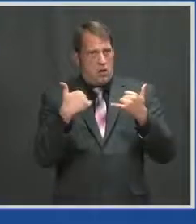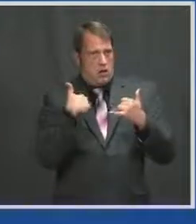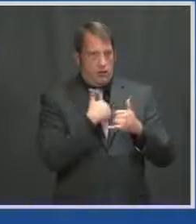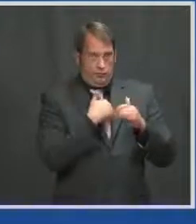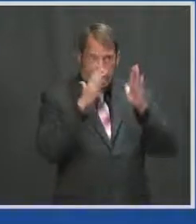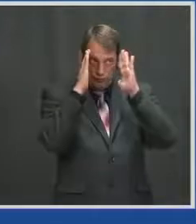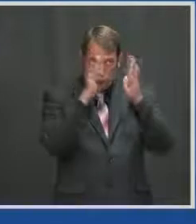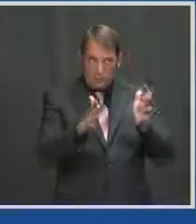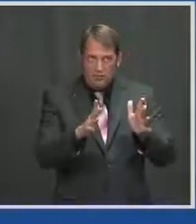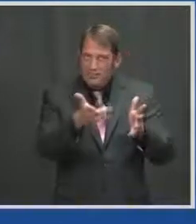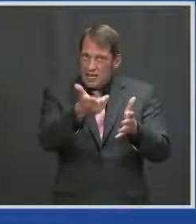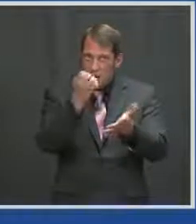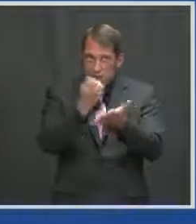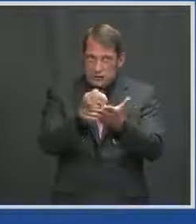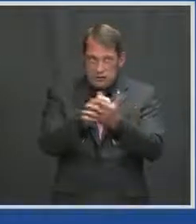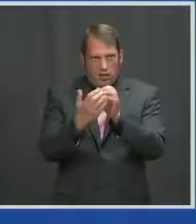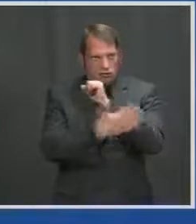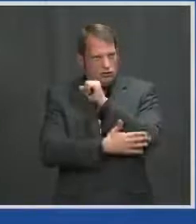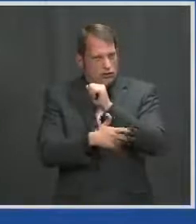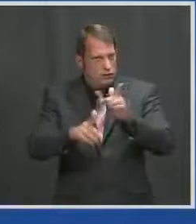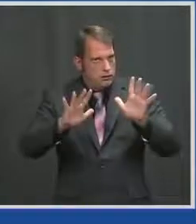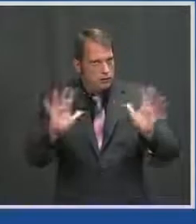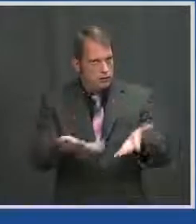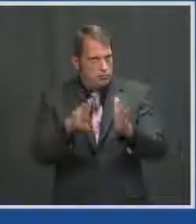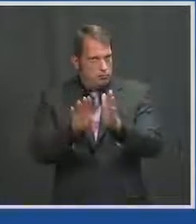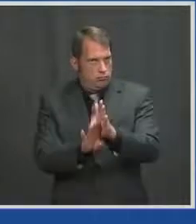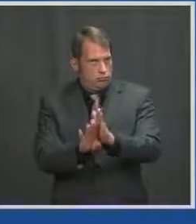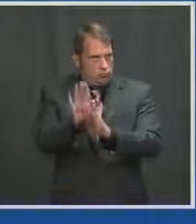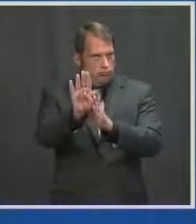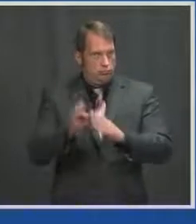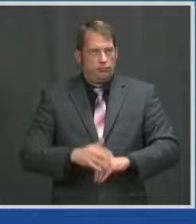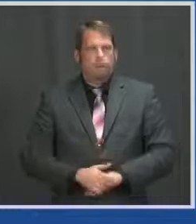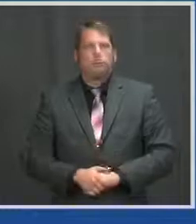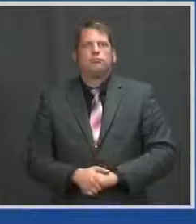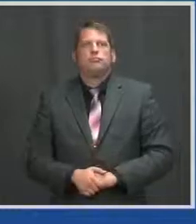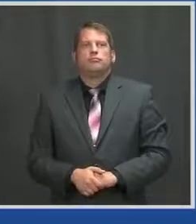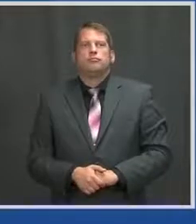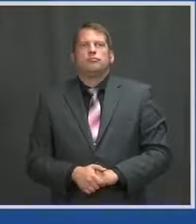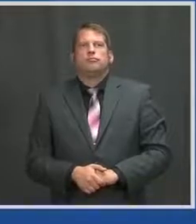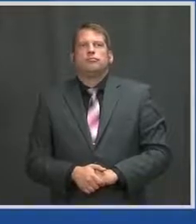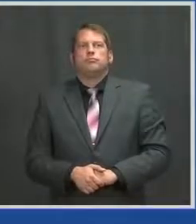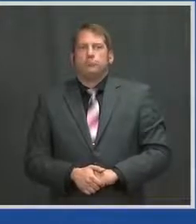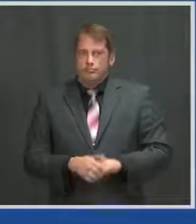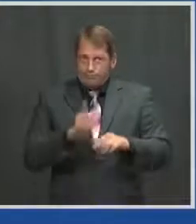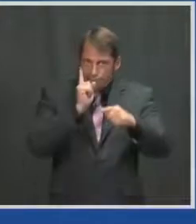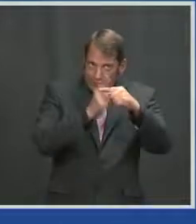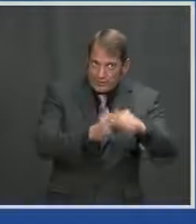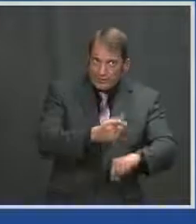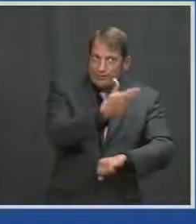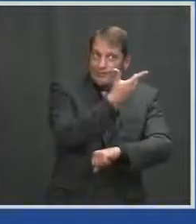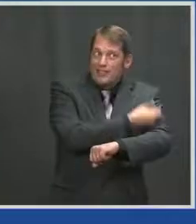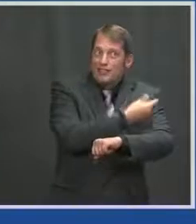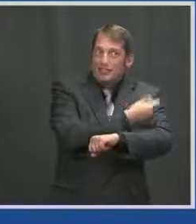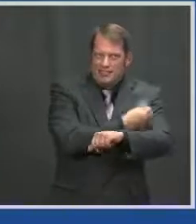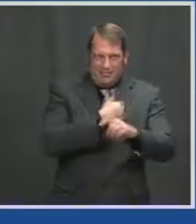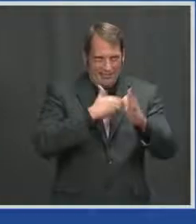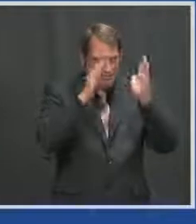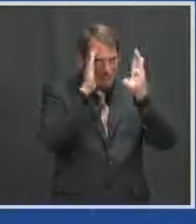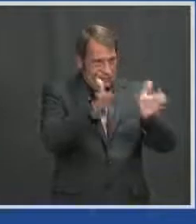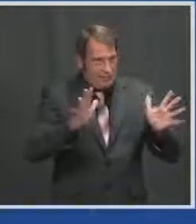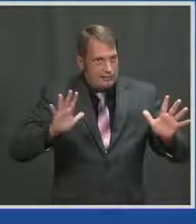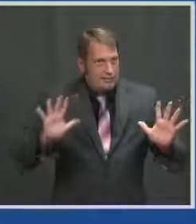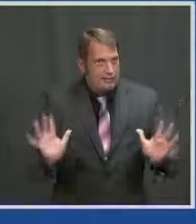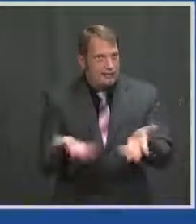and creating jobs. My laser focus is on vaccinating our nation, and we're making continued progress.